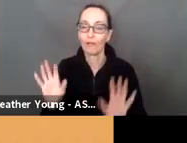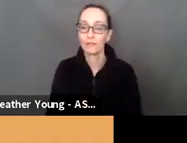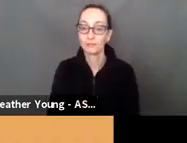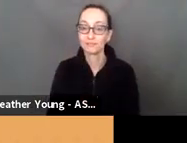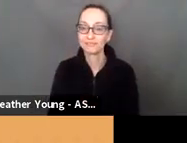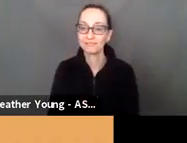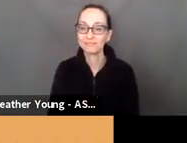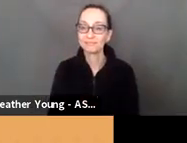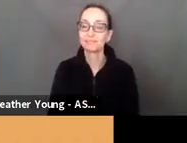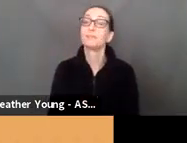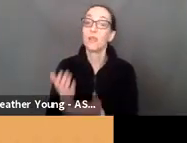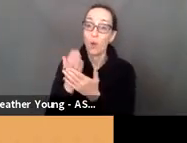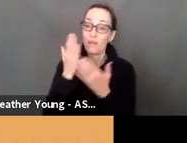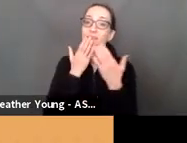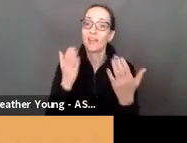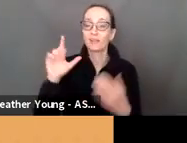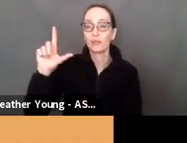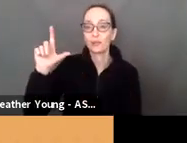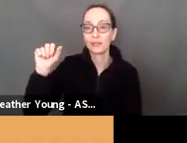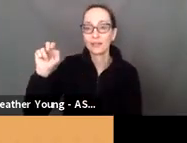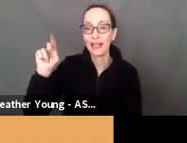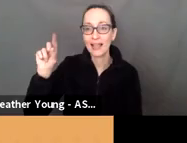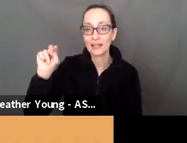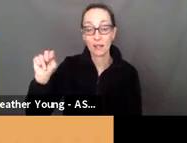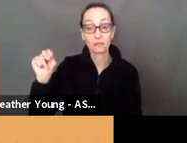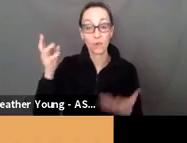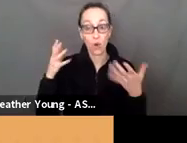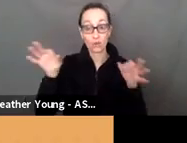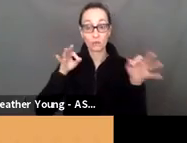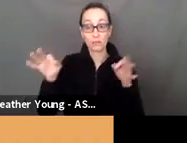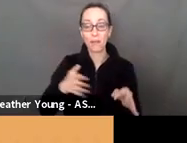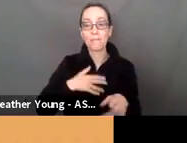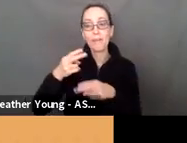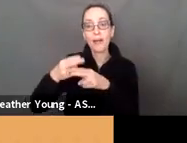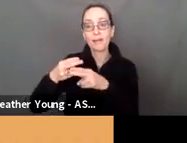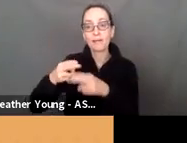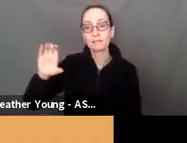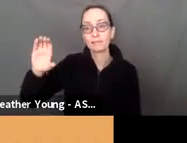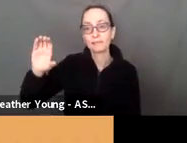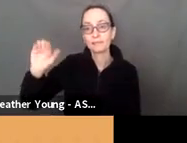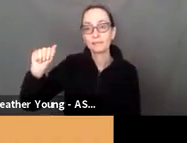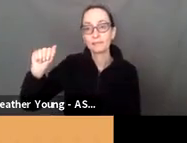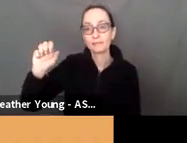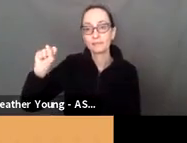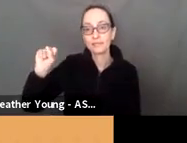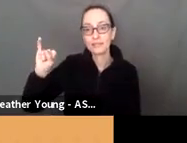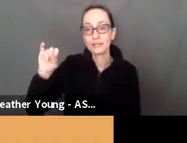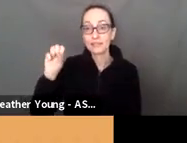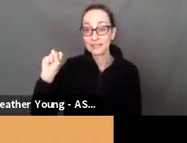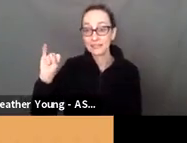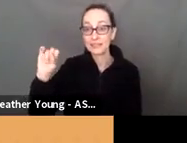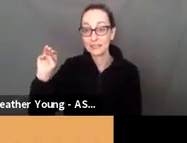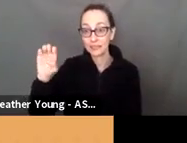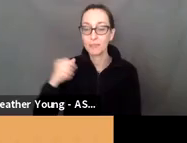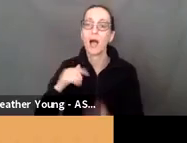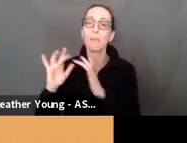All right. Well, thank you, Landon. As Landon said, my name is Casey Sims. I am the outreach